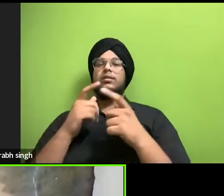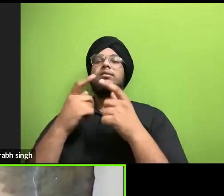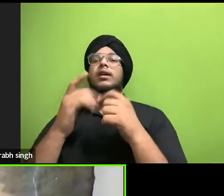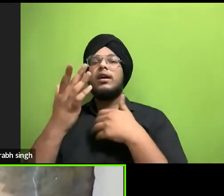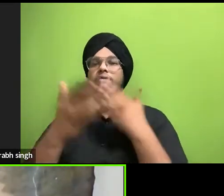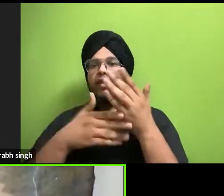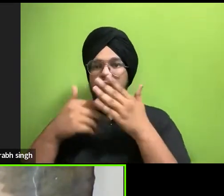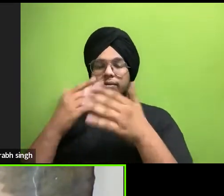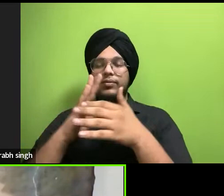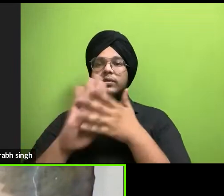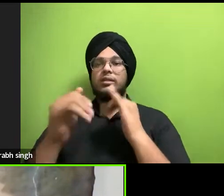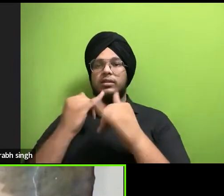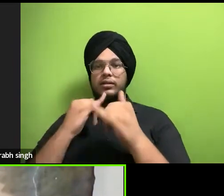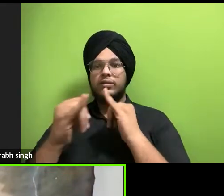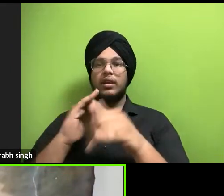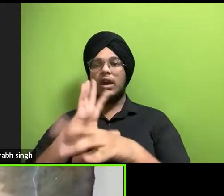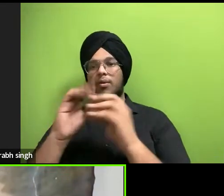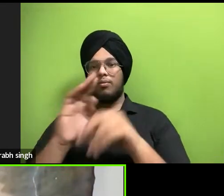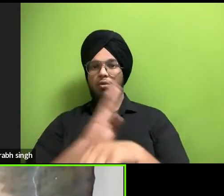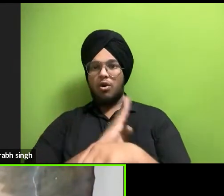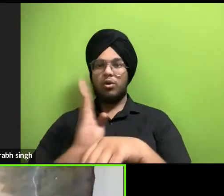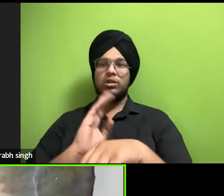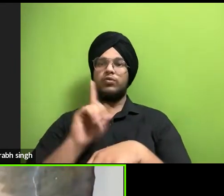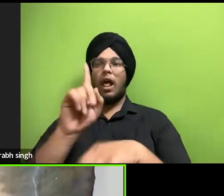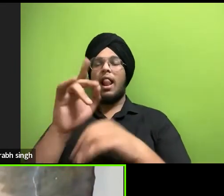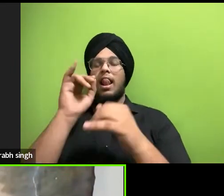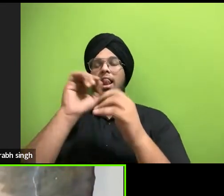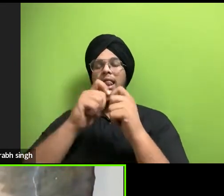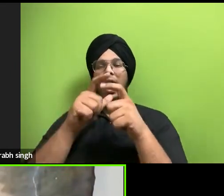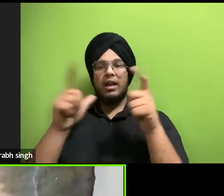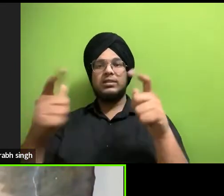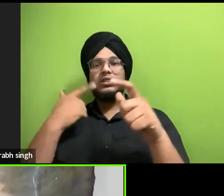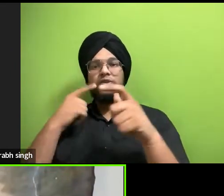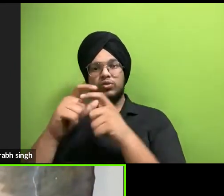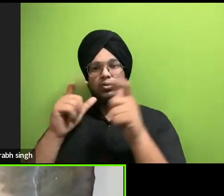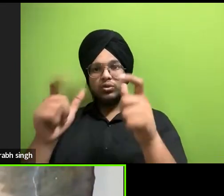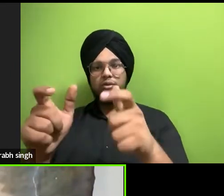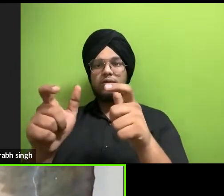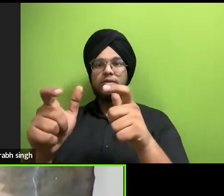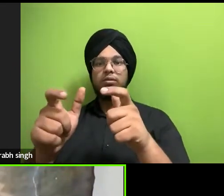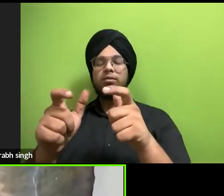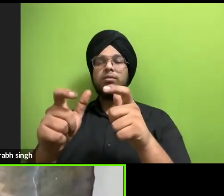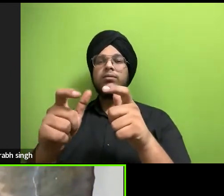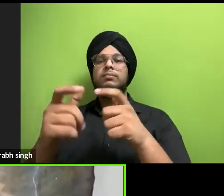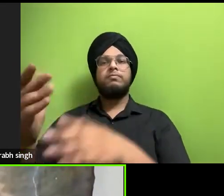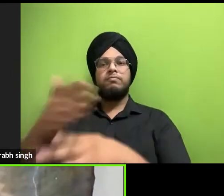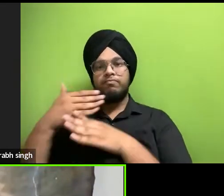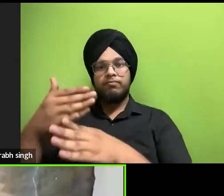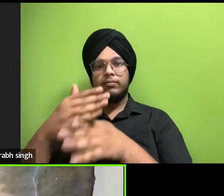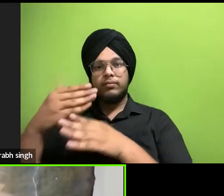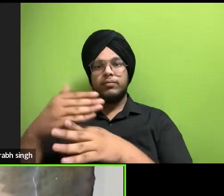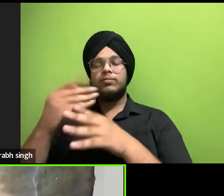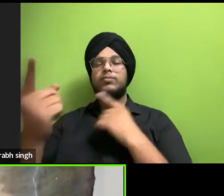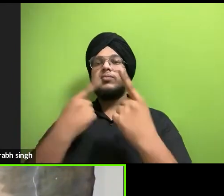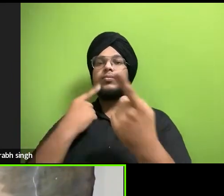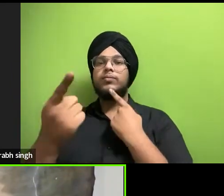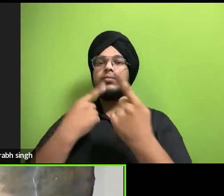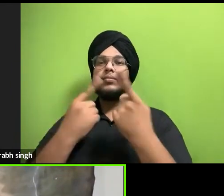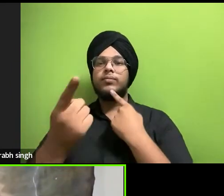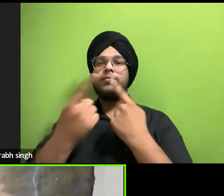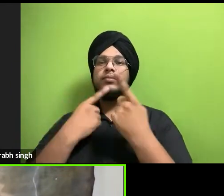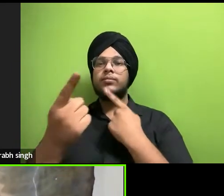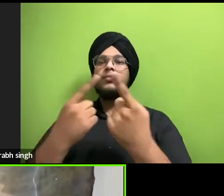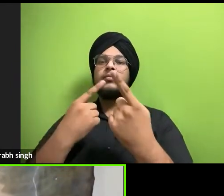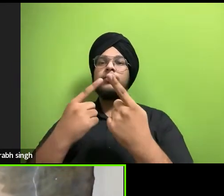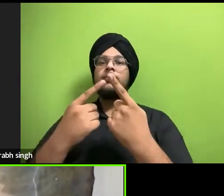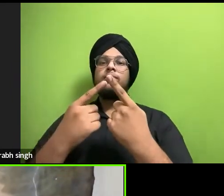District Authority Board to make one large institution that incorporated all of those disciplines instead of lots